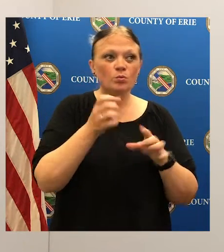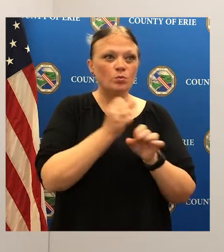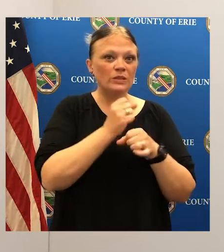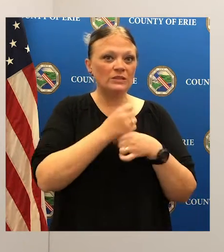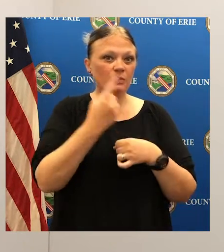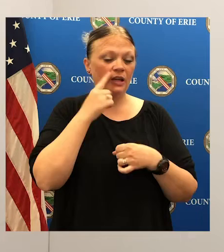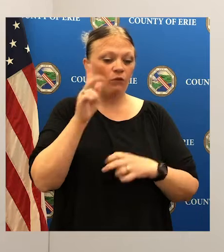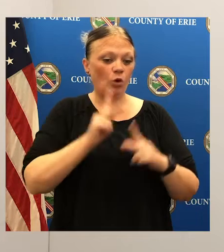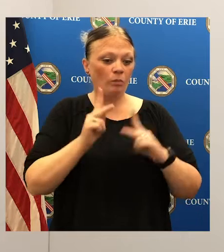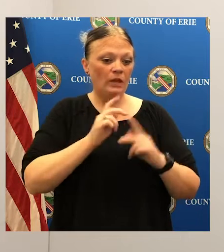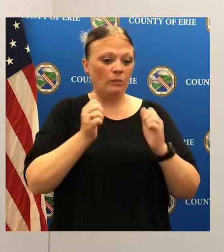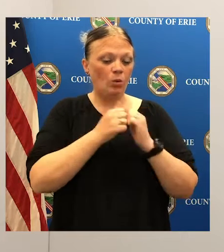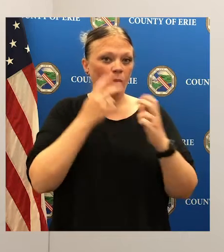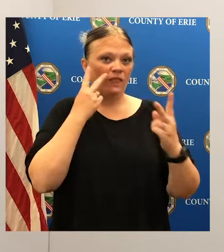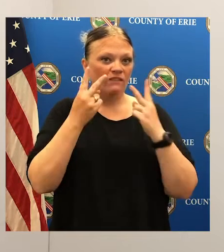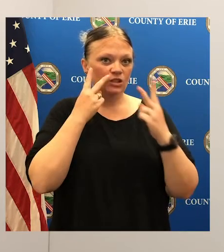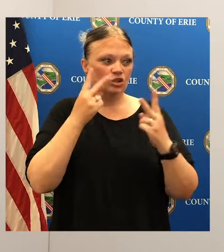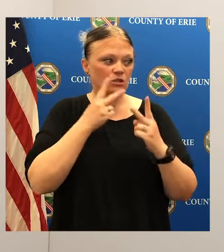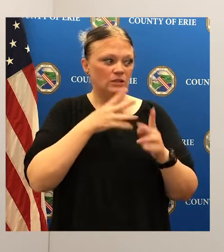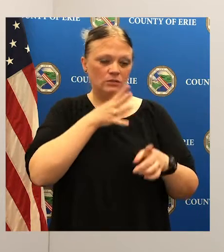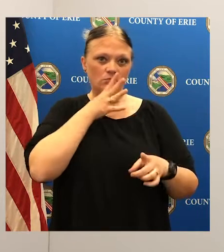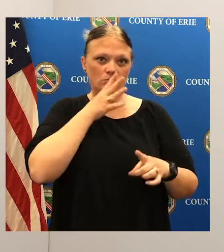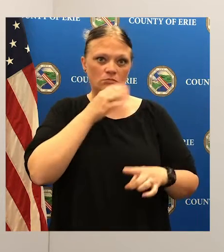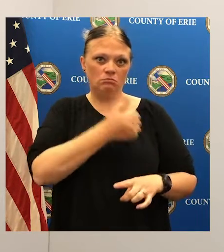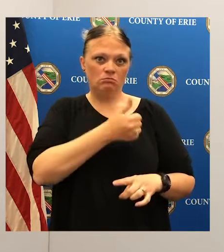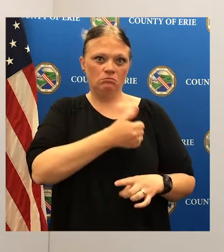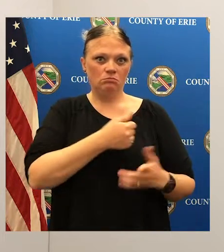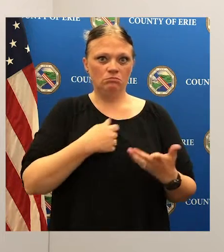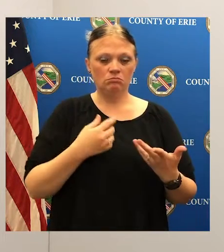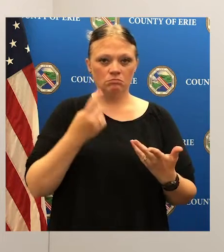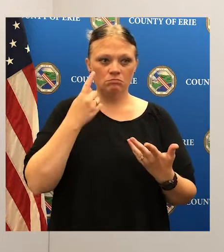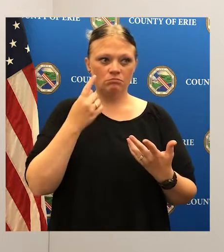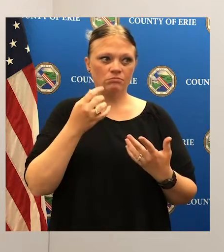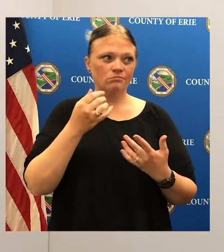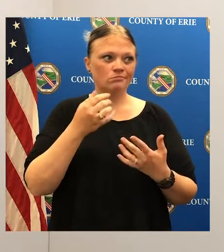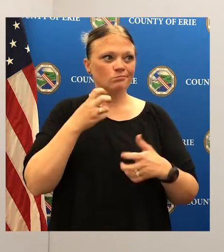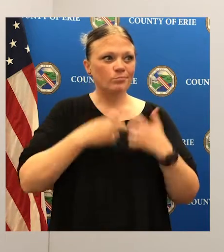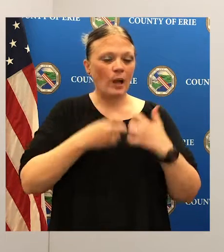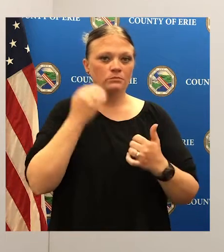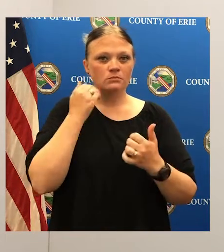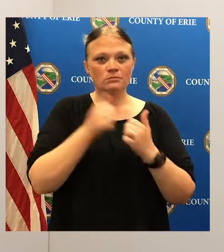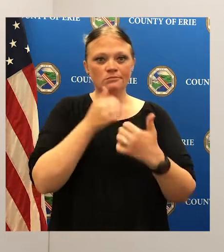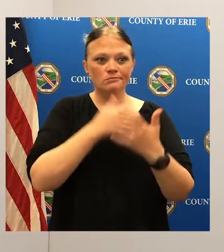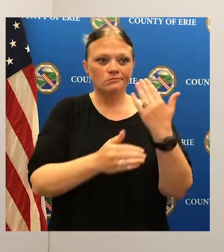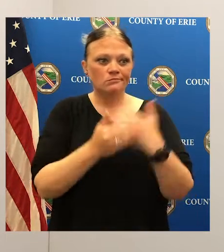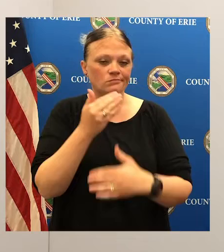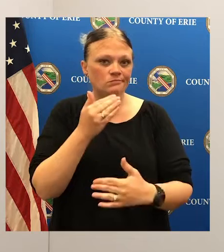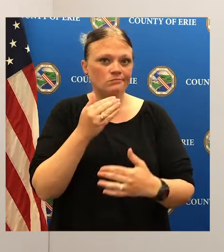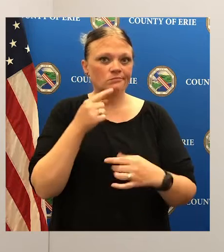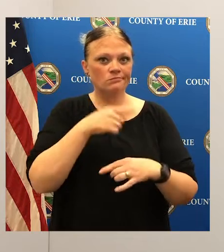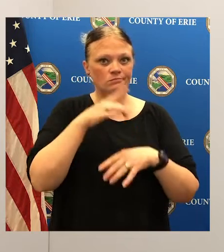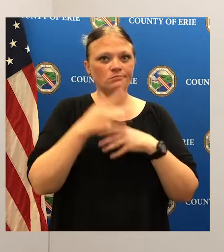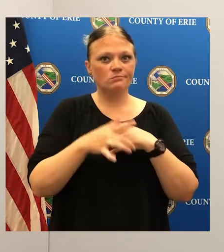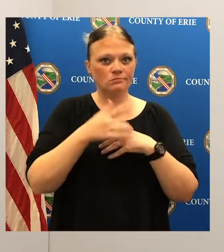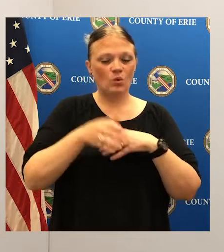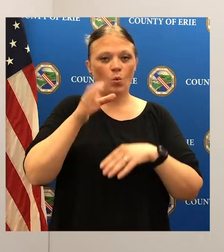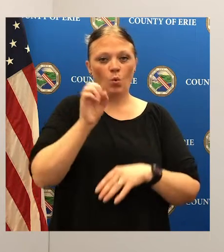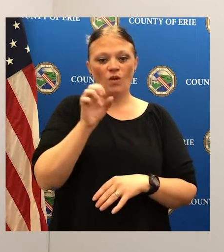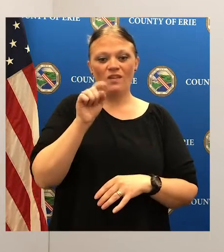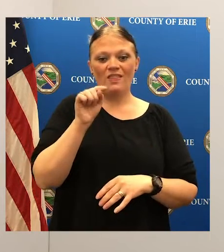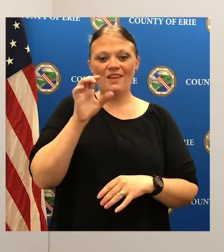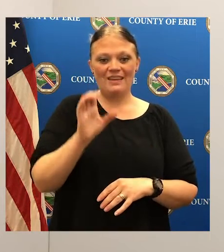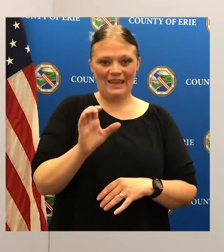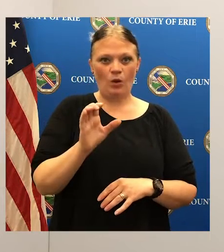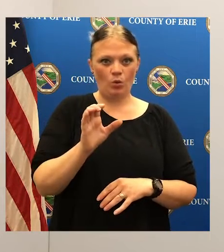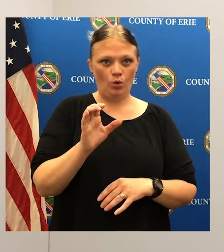It's made for people with vision issues. It's made for people that may have some manual dexterity issues. These are available over